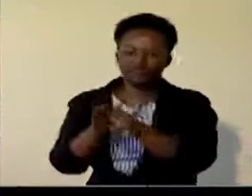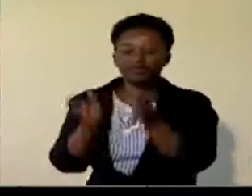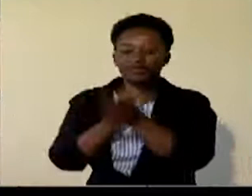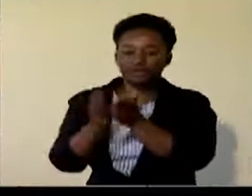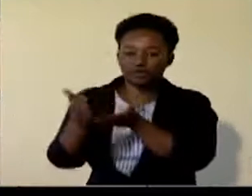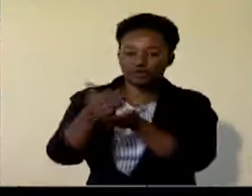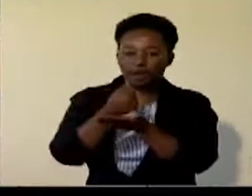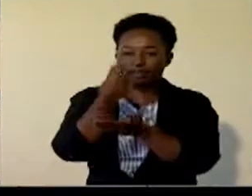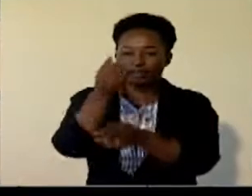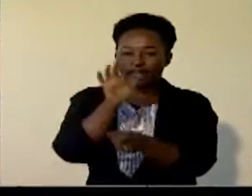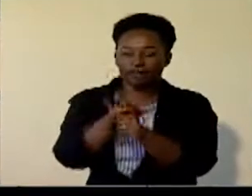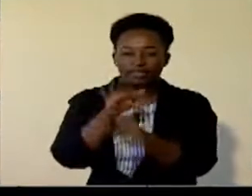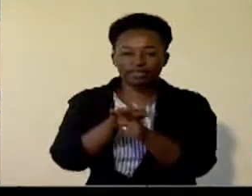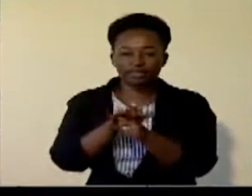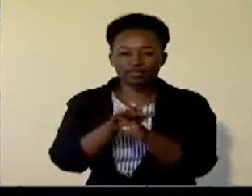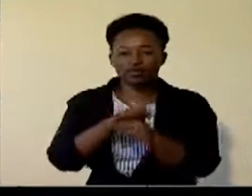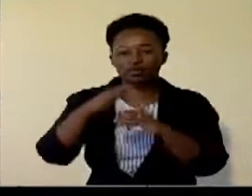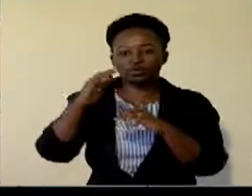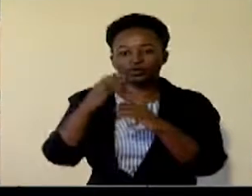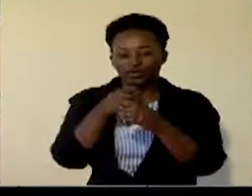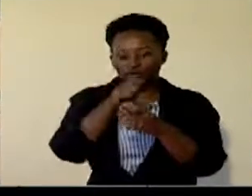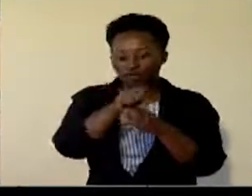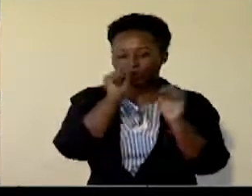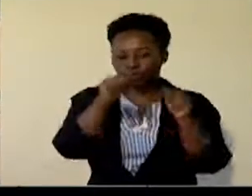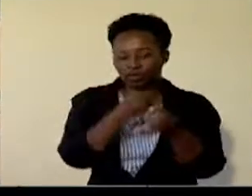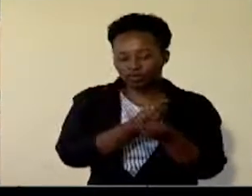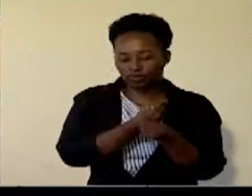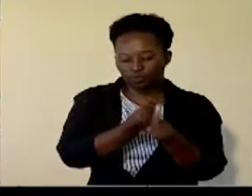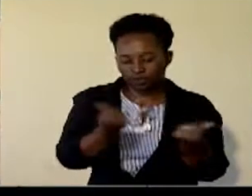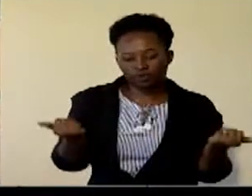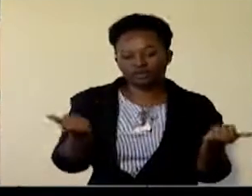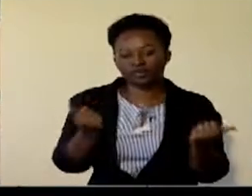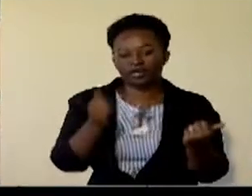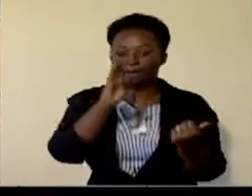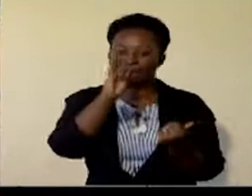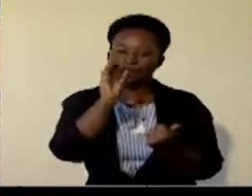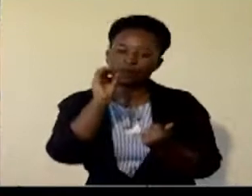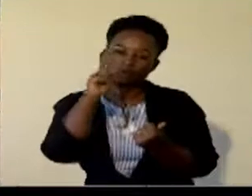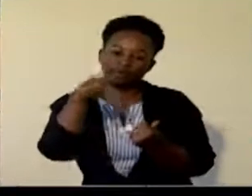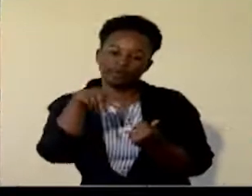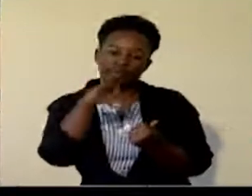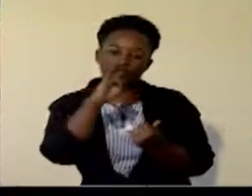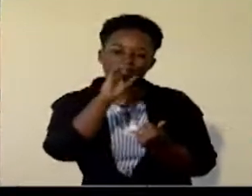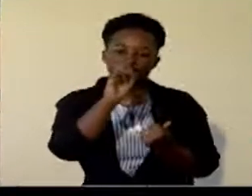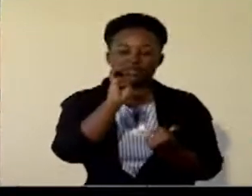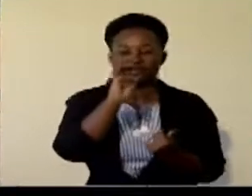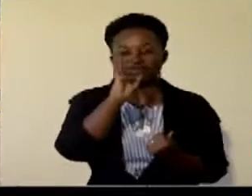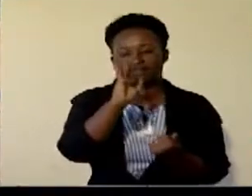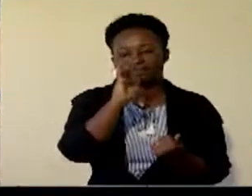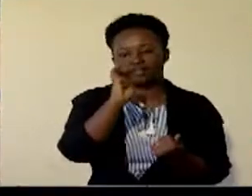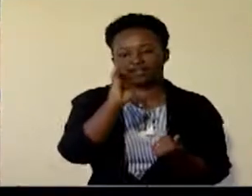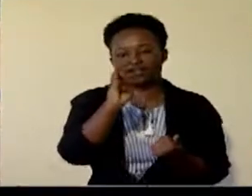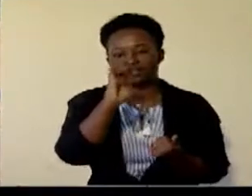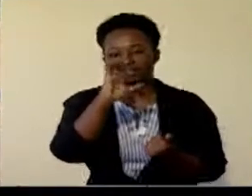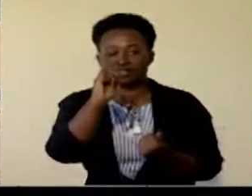generate more revenues, hence solving BOP deficit. Export promotion, adding value on what